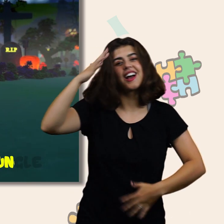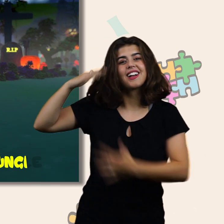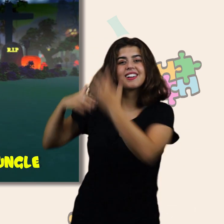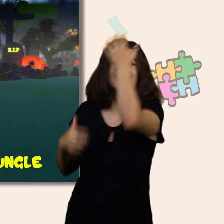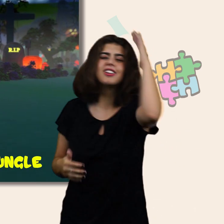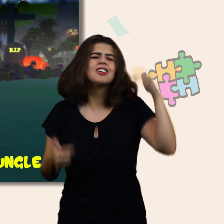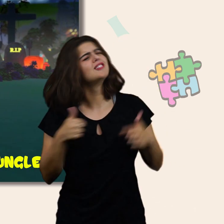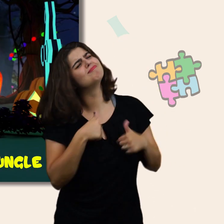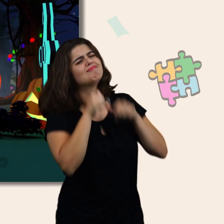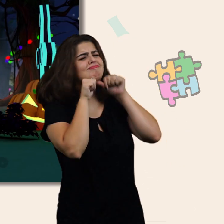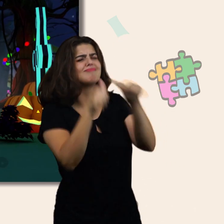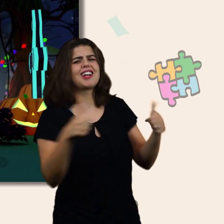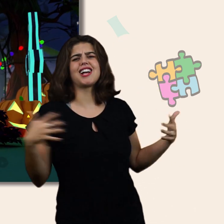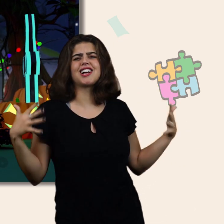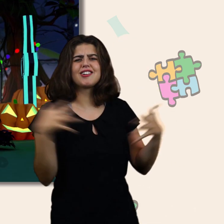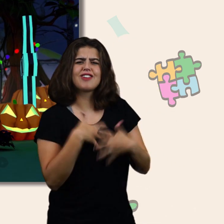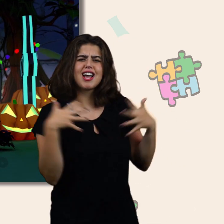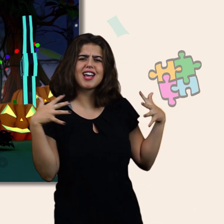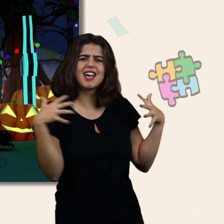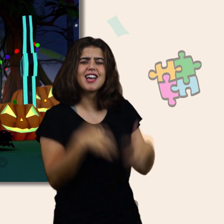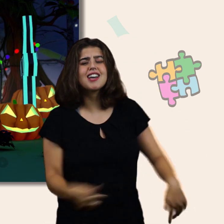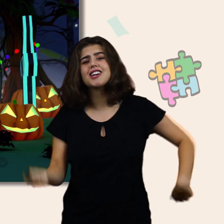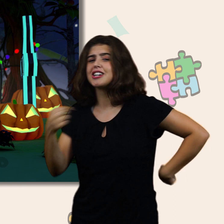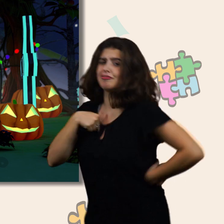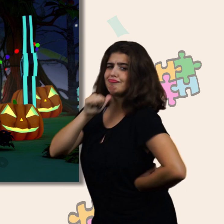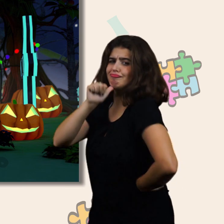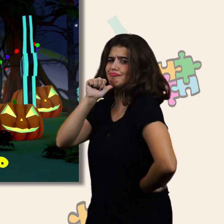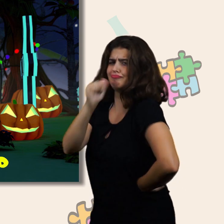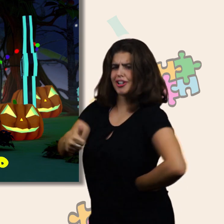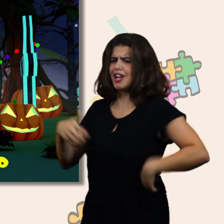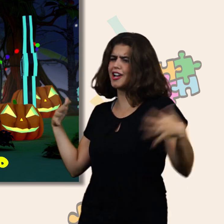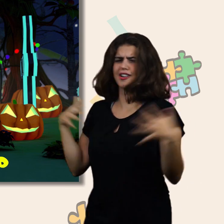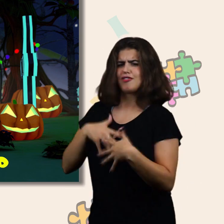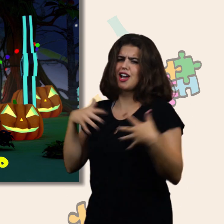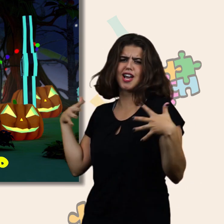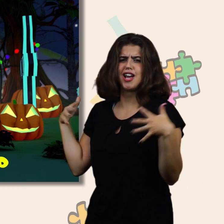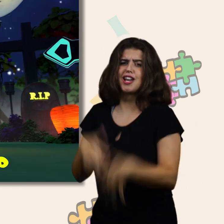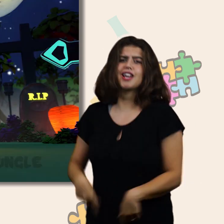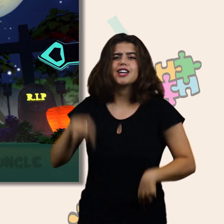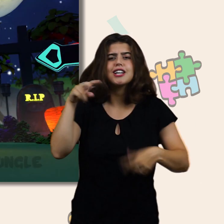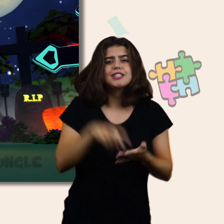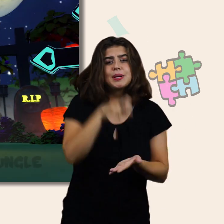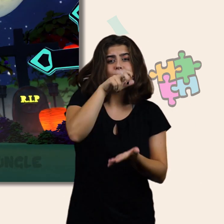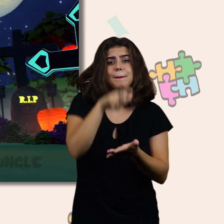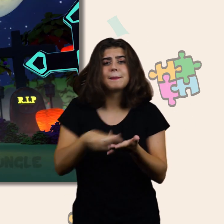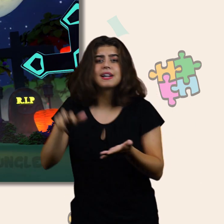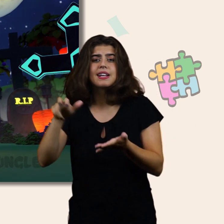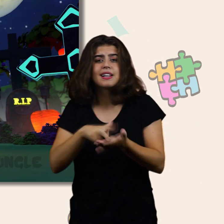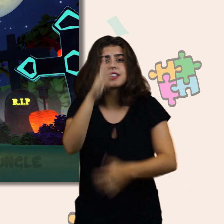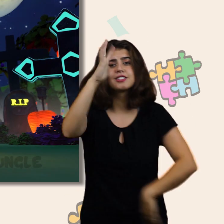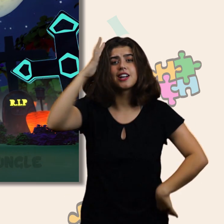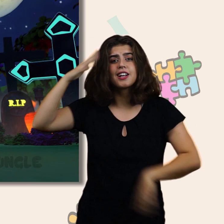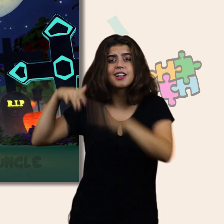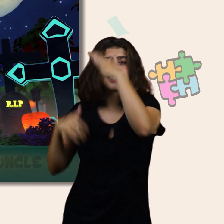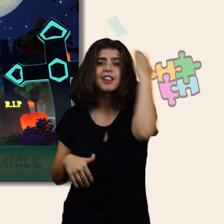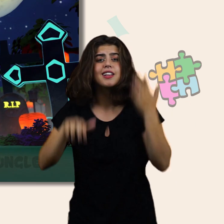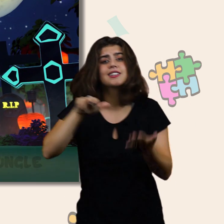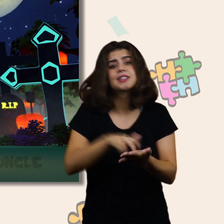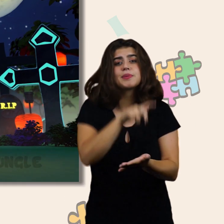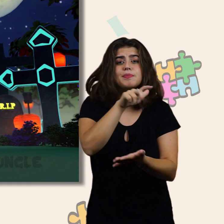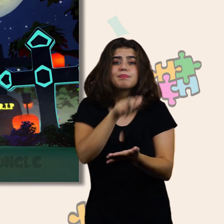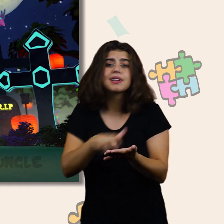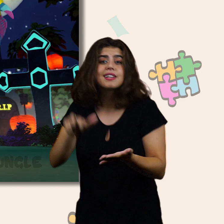the jungle. We're not afraid, we're not afraid. Skipping in the